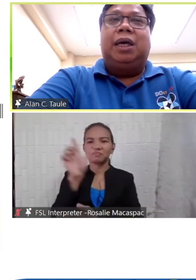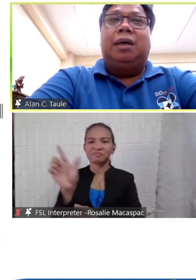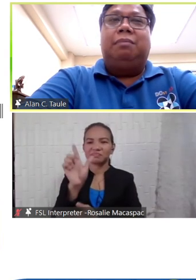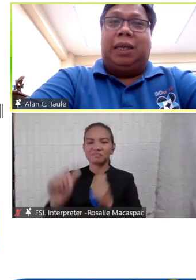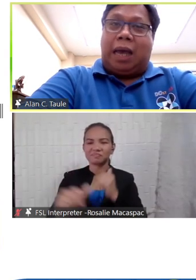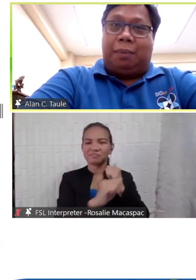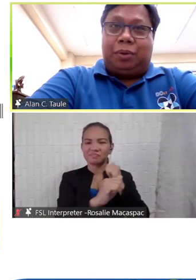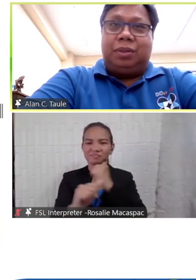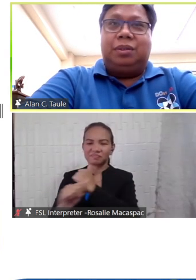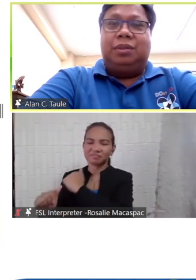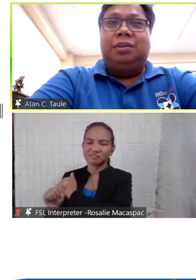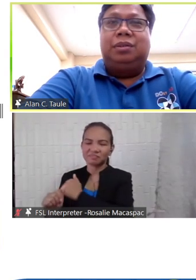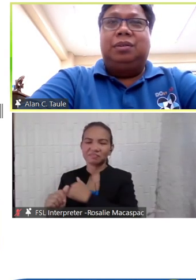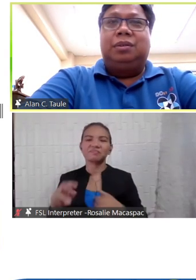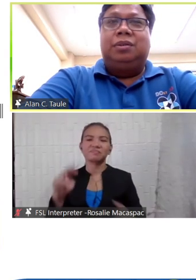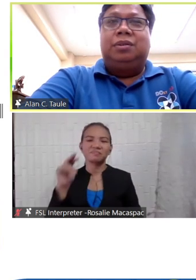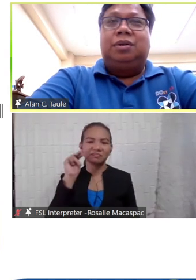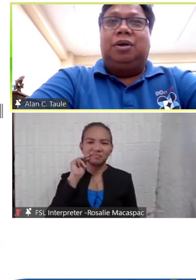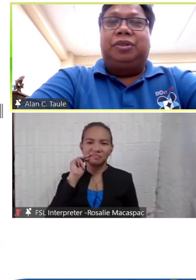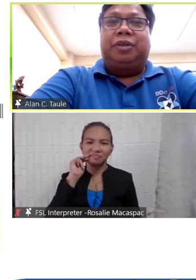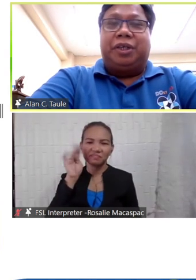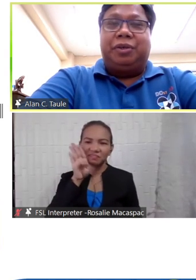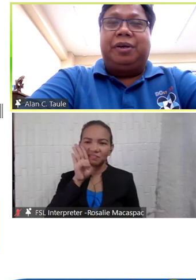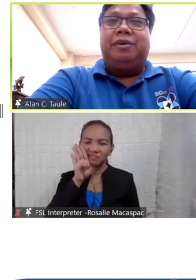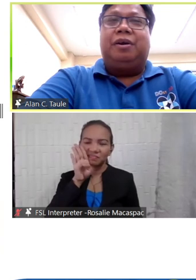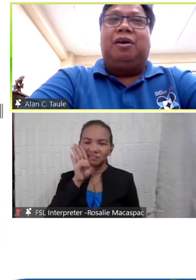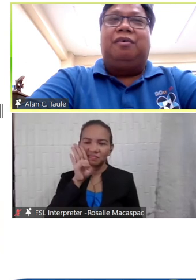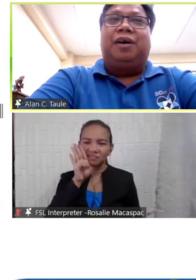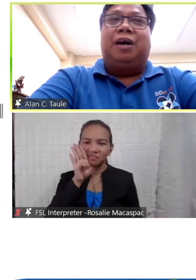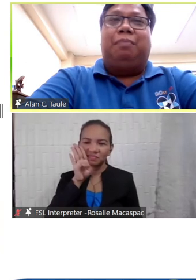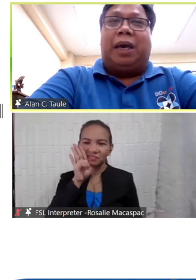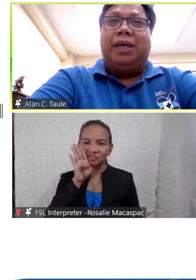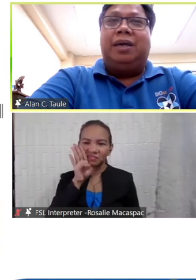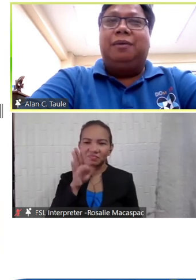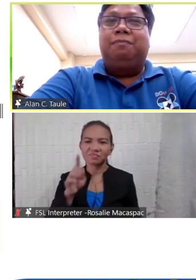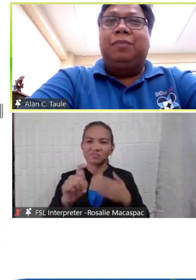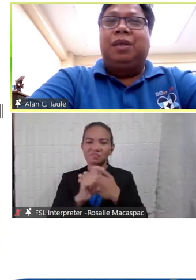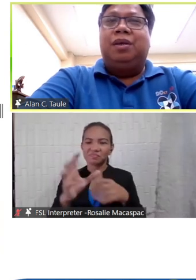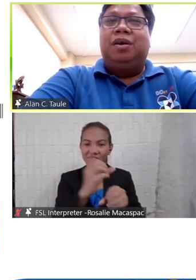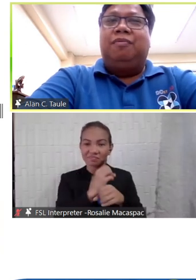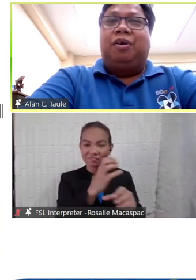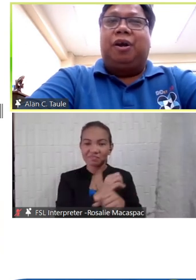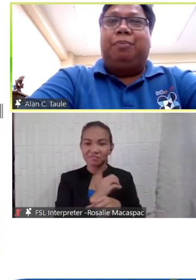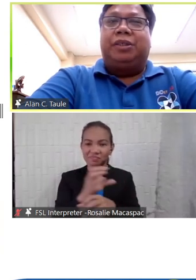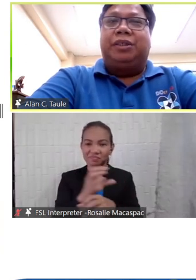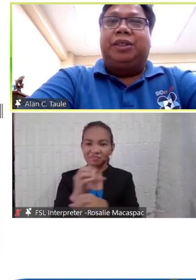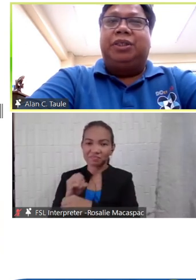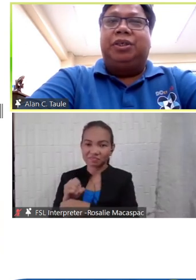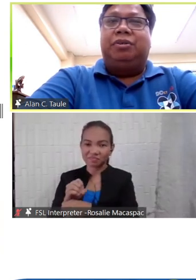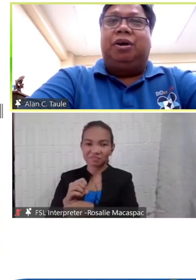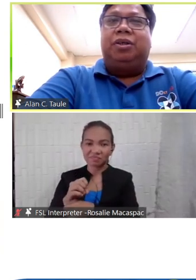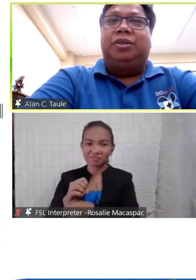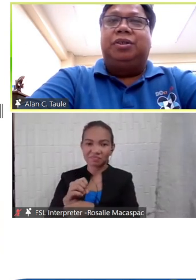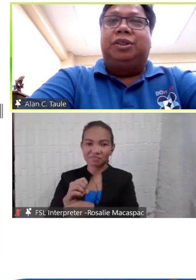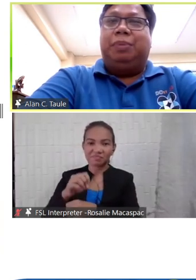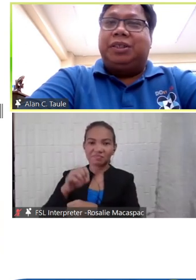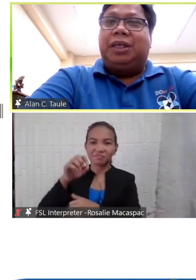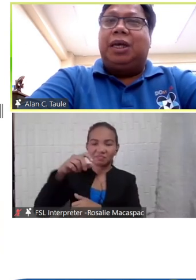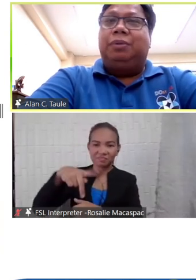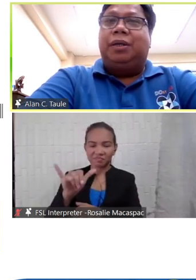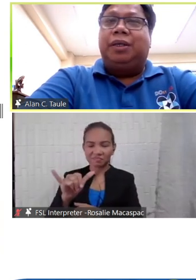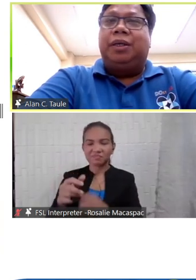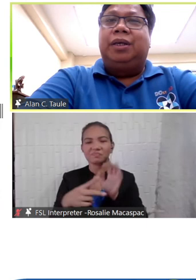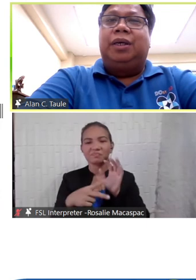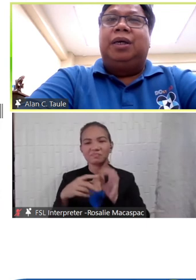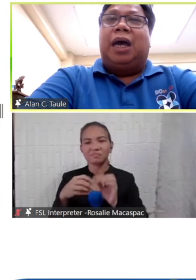Nelia Balagapo, also treasurer of PLAI, for her presentation on